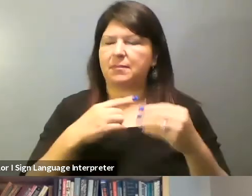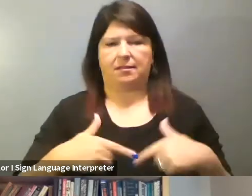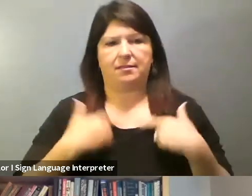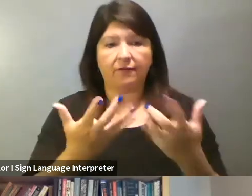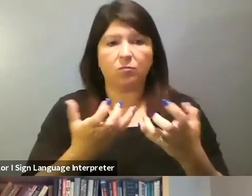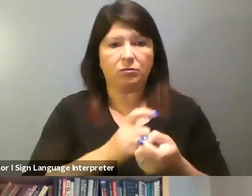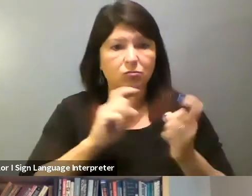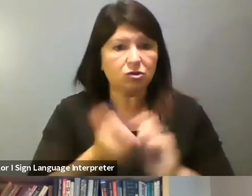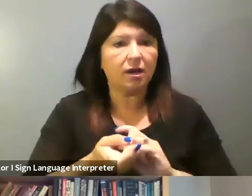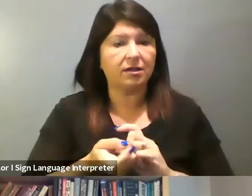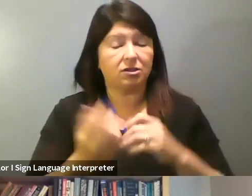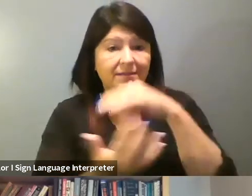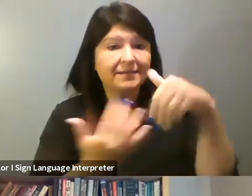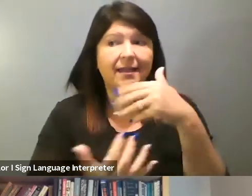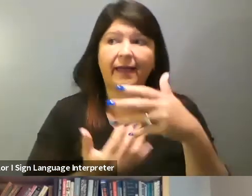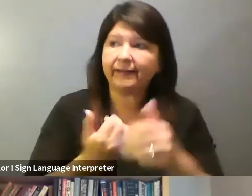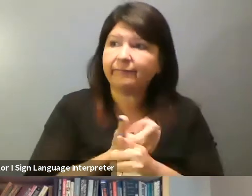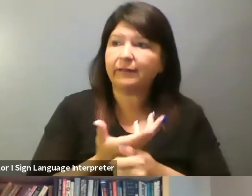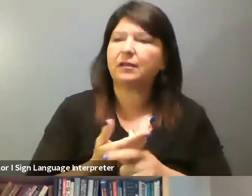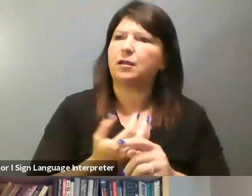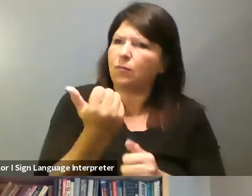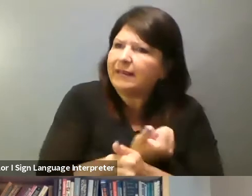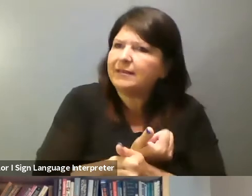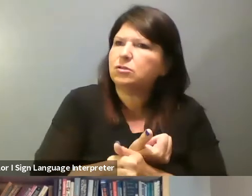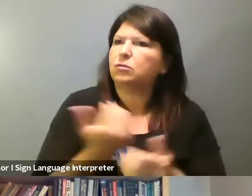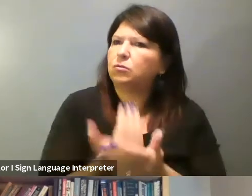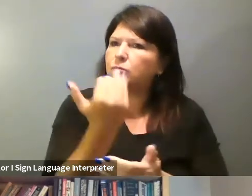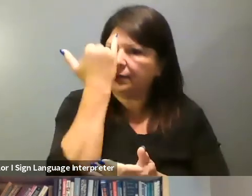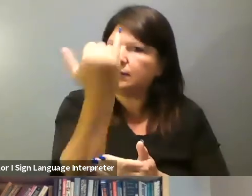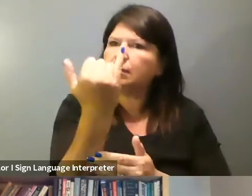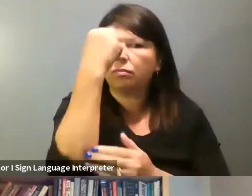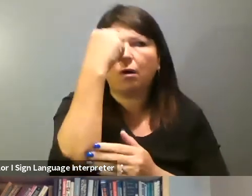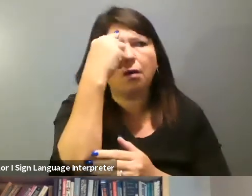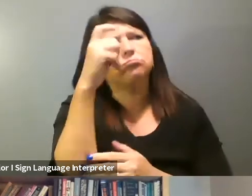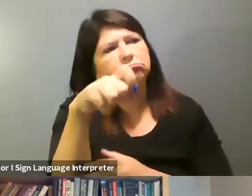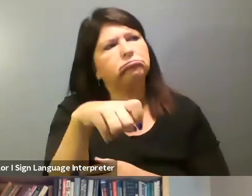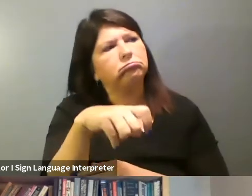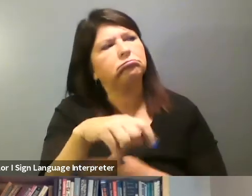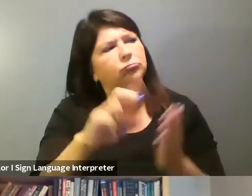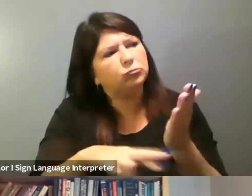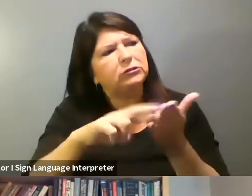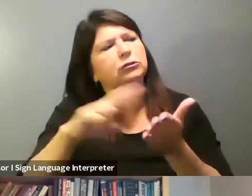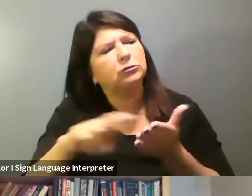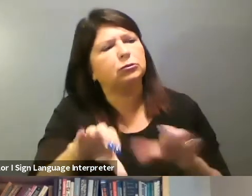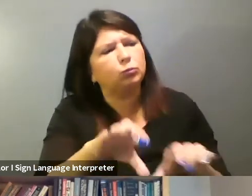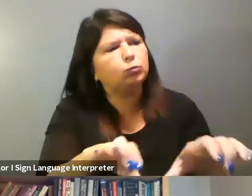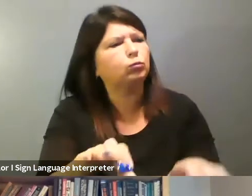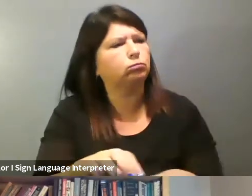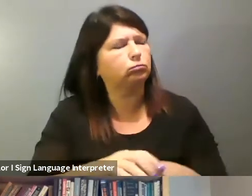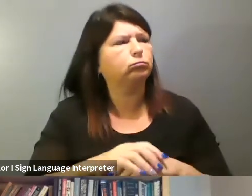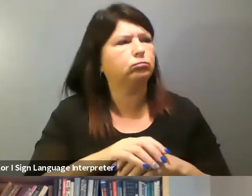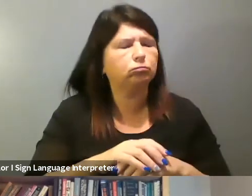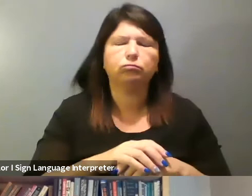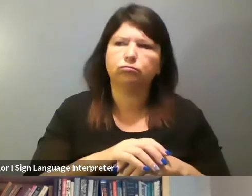new idea seemed like something very important and something that we should approach and attempt to make the kinds